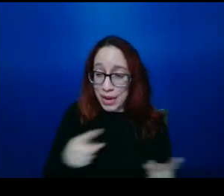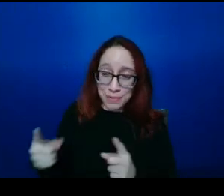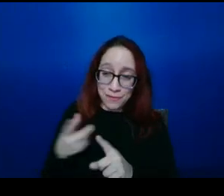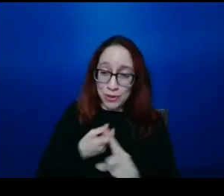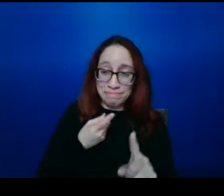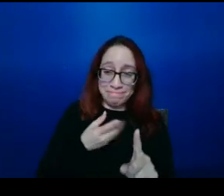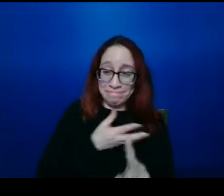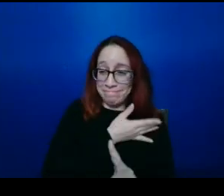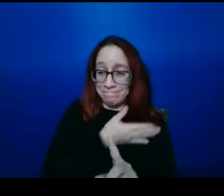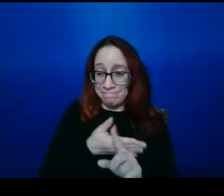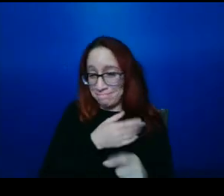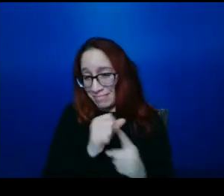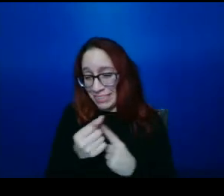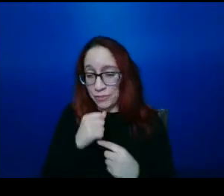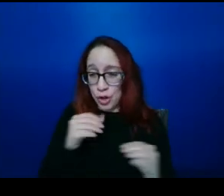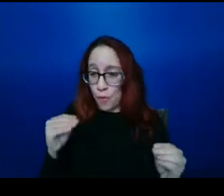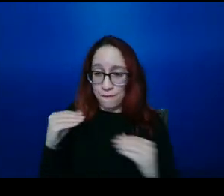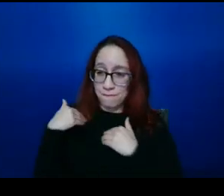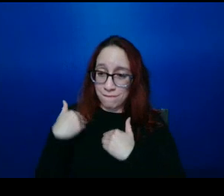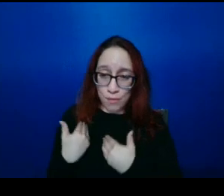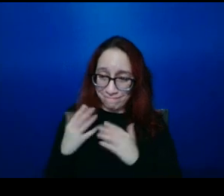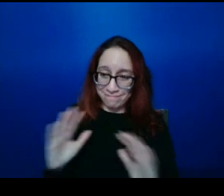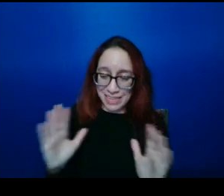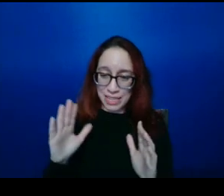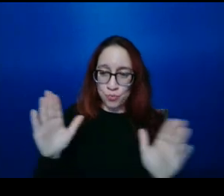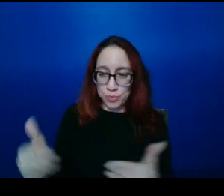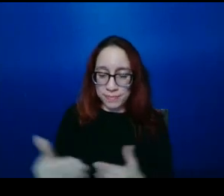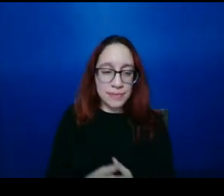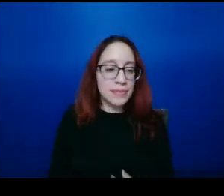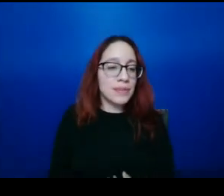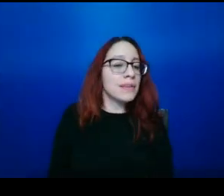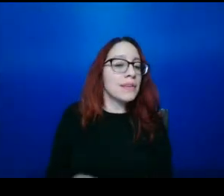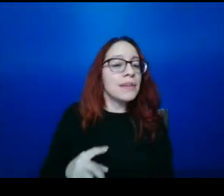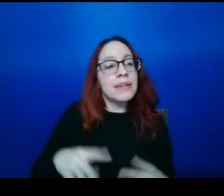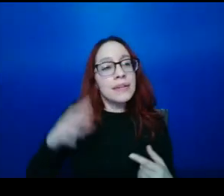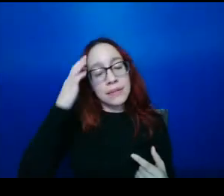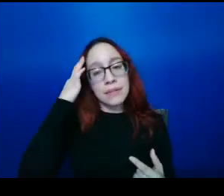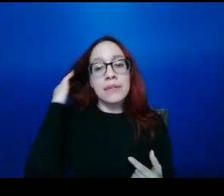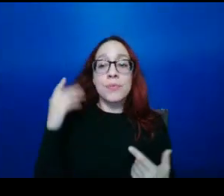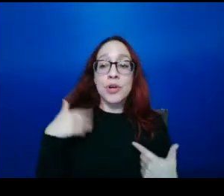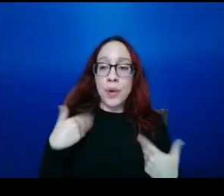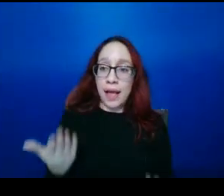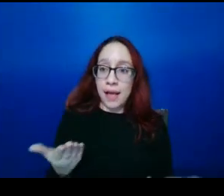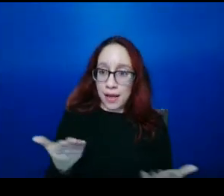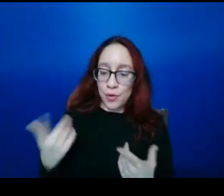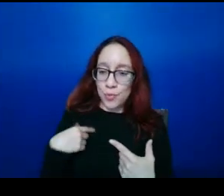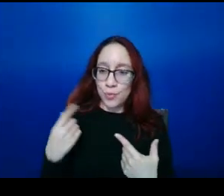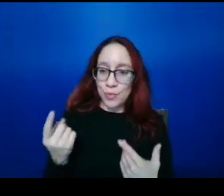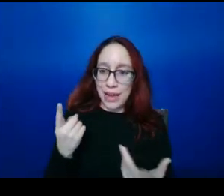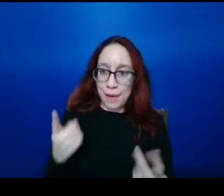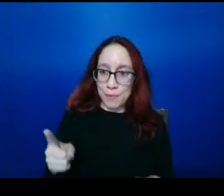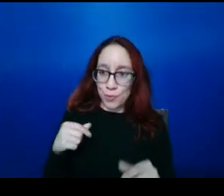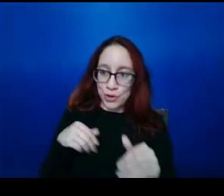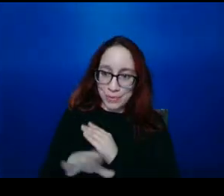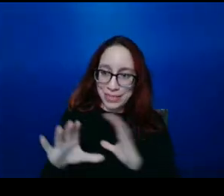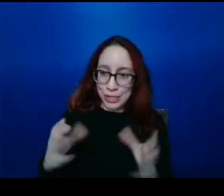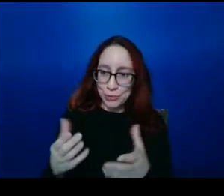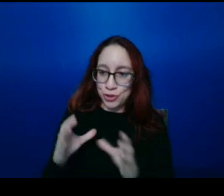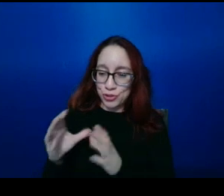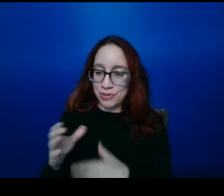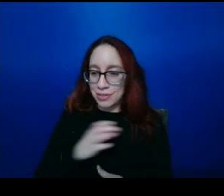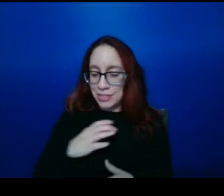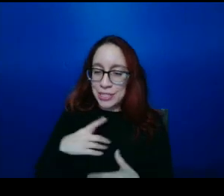you due to no fault of anyone in this room. But that is what you were handed when you were sworn in. And I think this